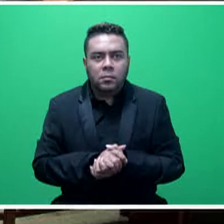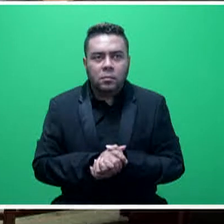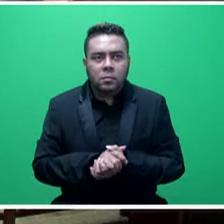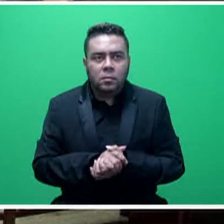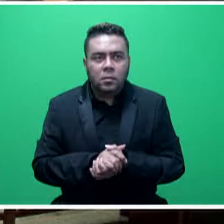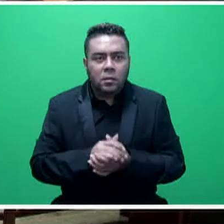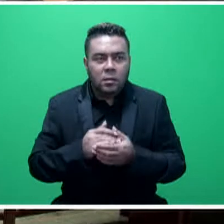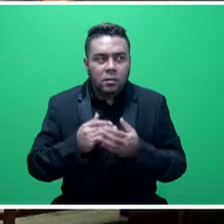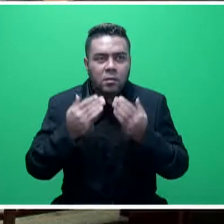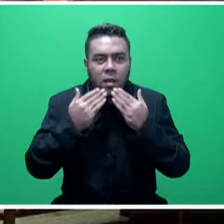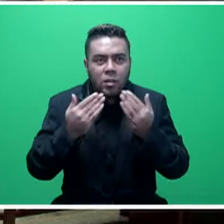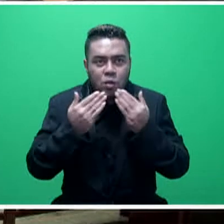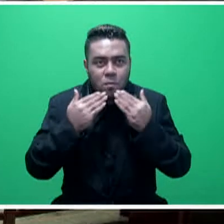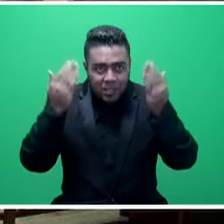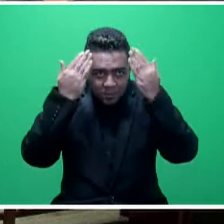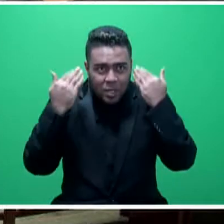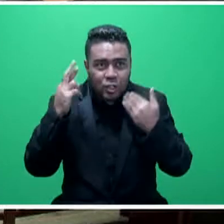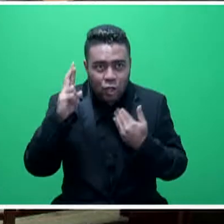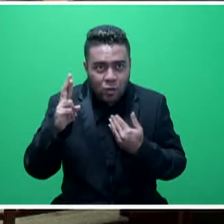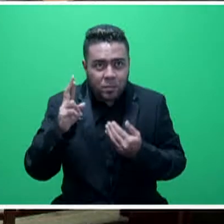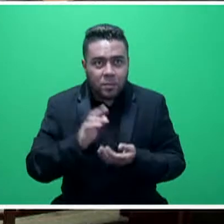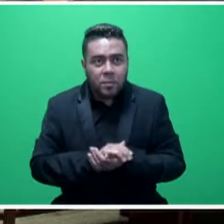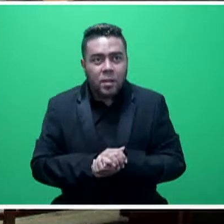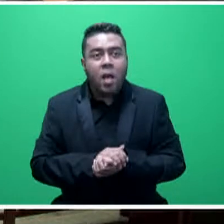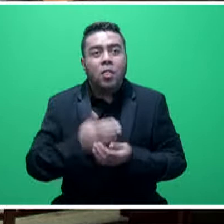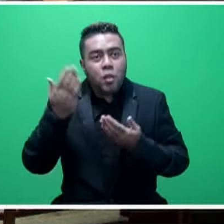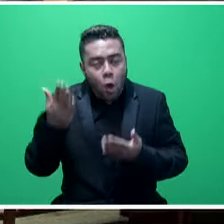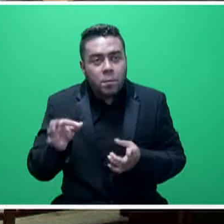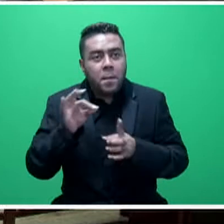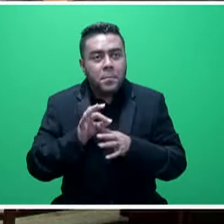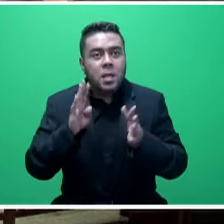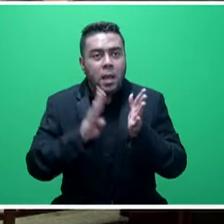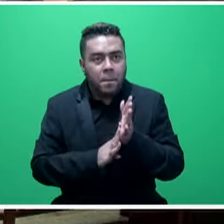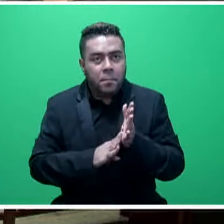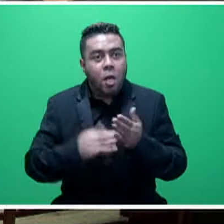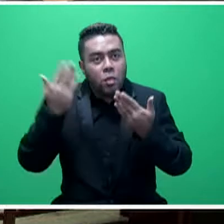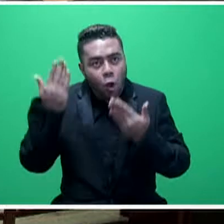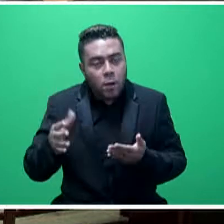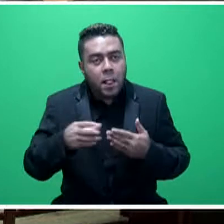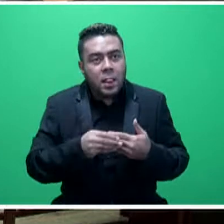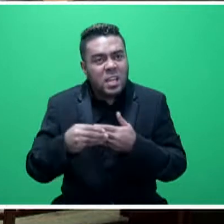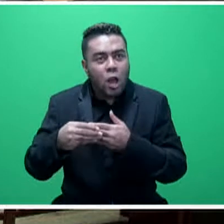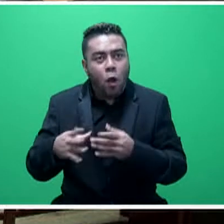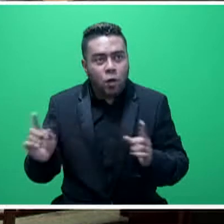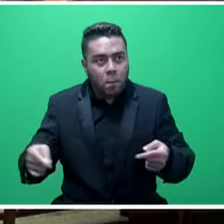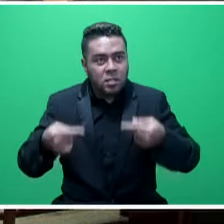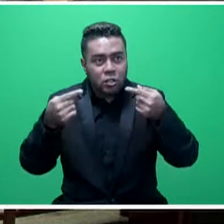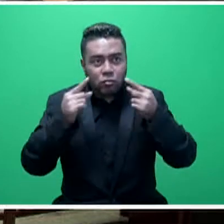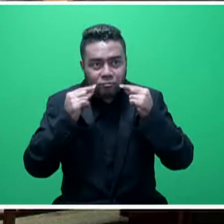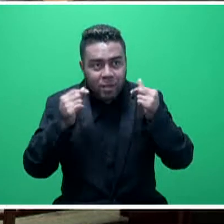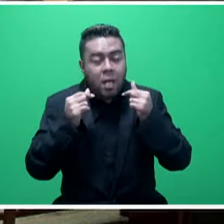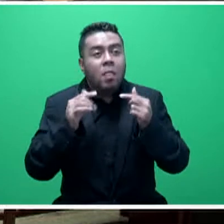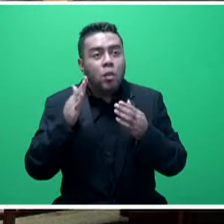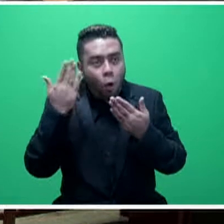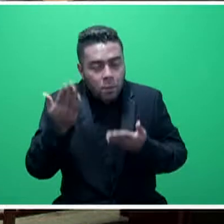Thank you, Mr. Speaker, sir. The Honorable Prime Minister, the Honorable Leader of the Opposition, the Honorable Members of this